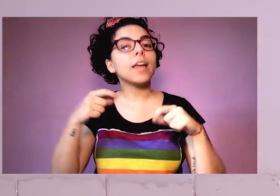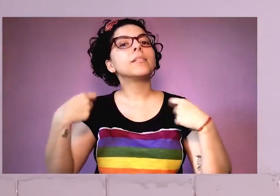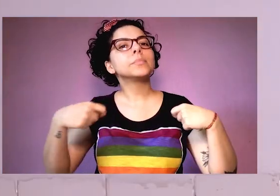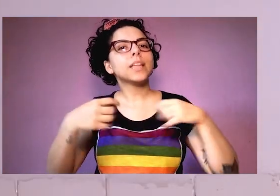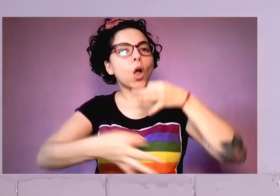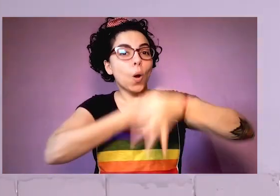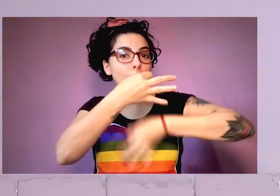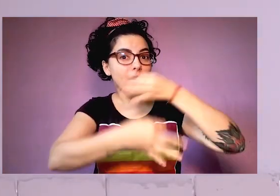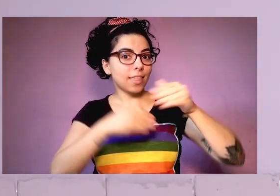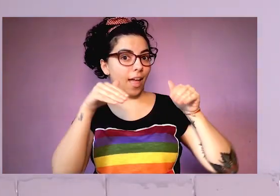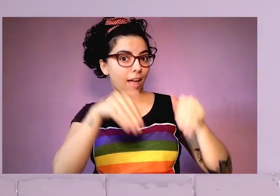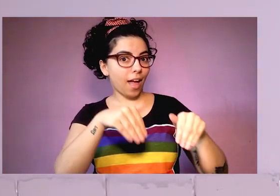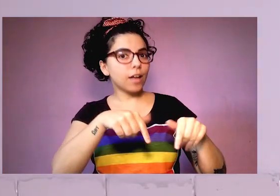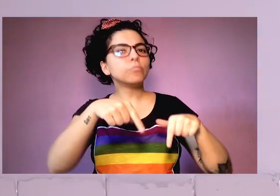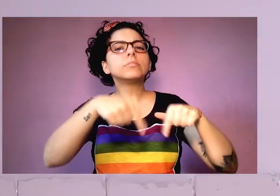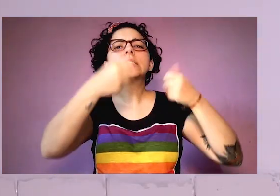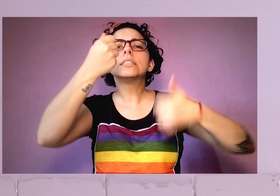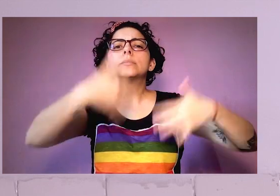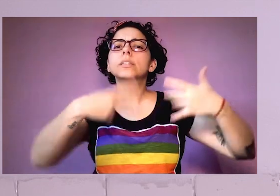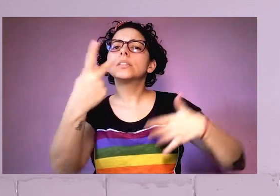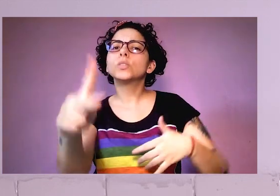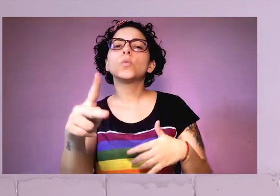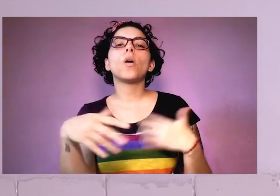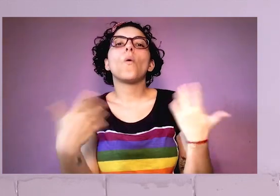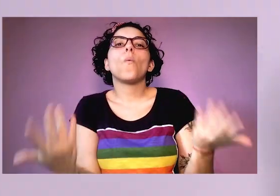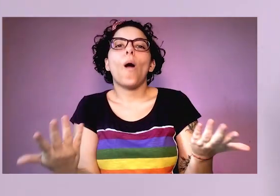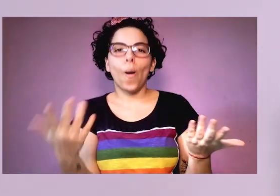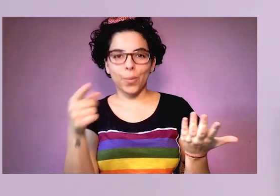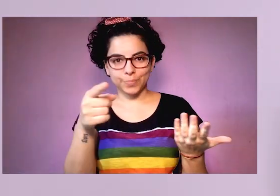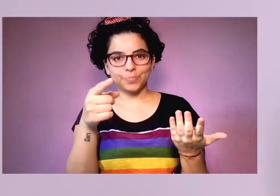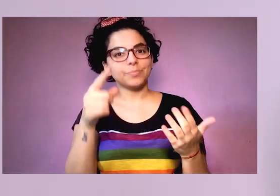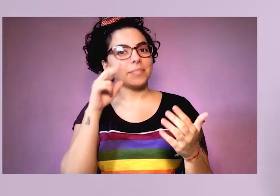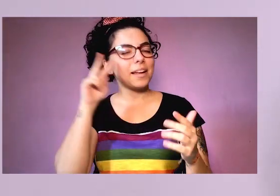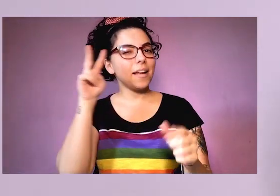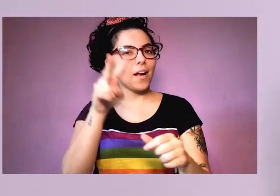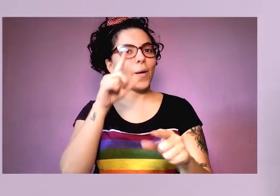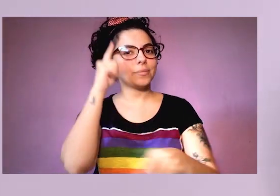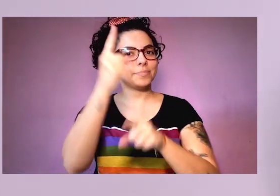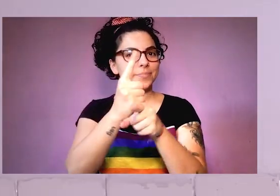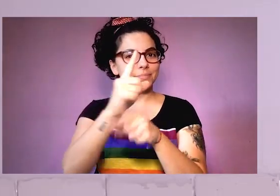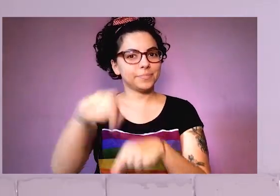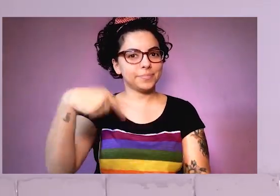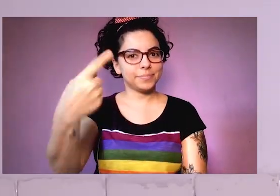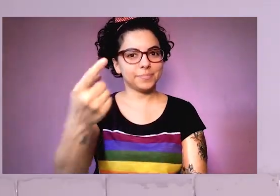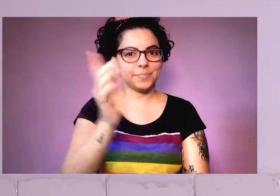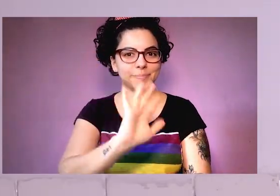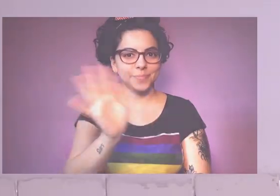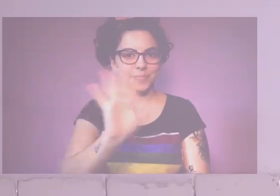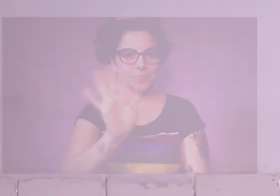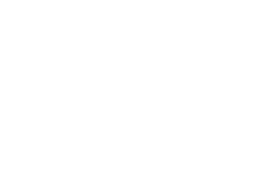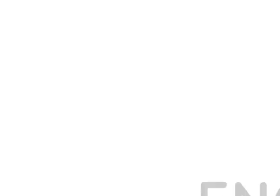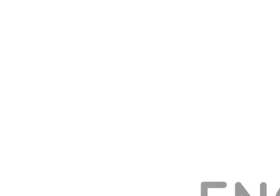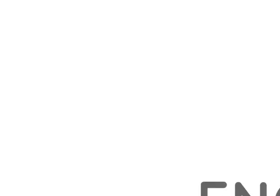do you think? Leave your comment down below and tell me, what are your favorite recipes? See you next